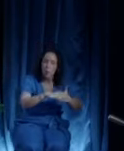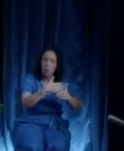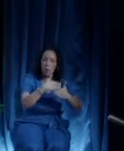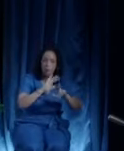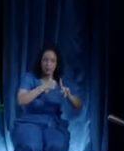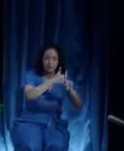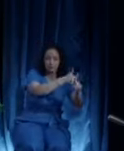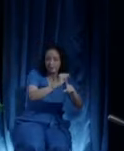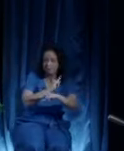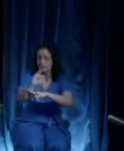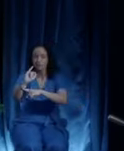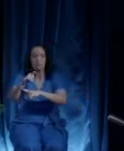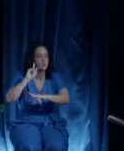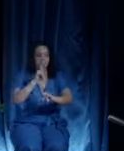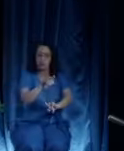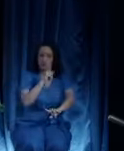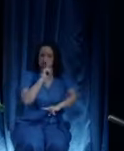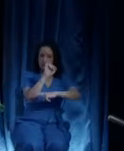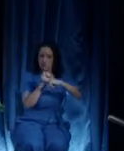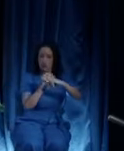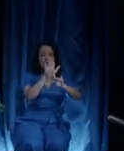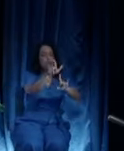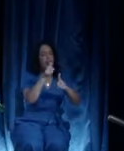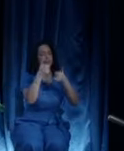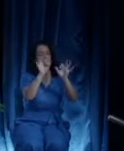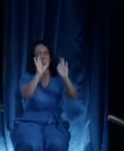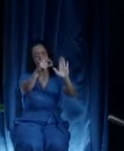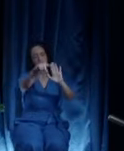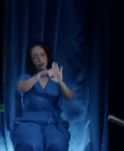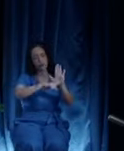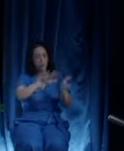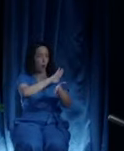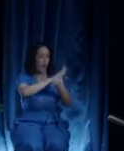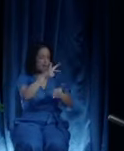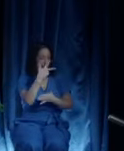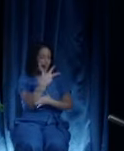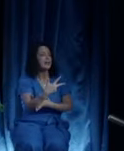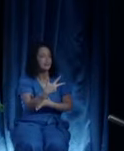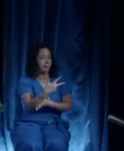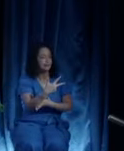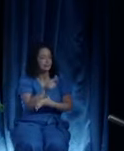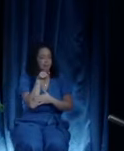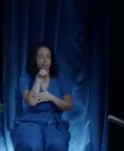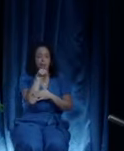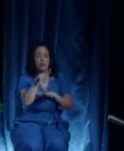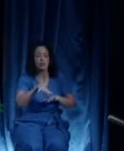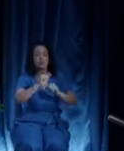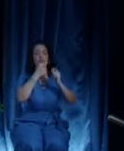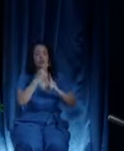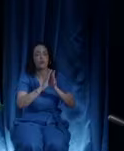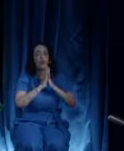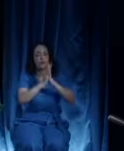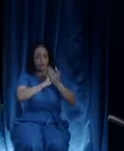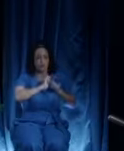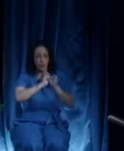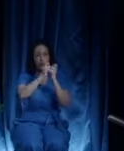court, to be quite honest, that's a pretty good way to survive, because this is the beginning of the religious reformation. And it's